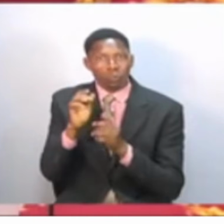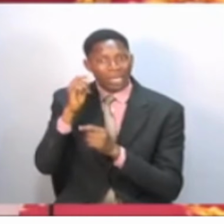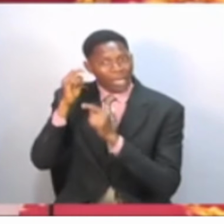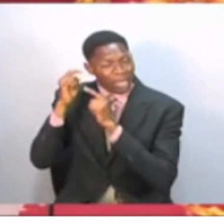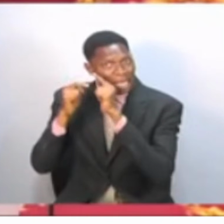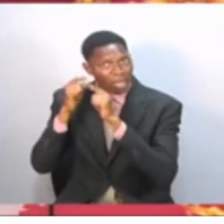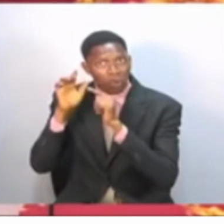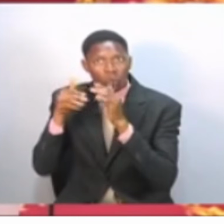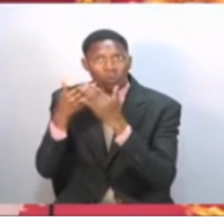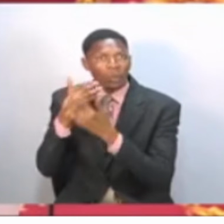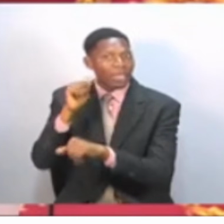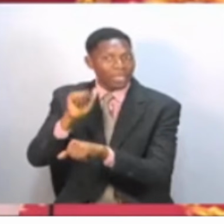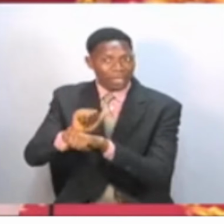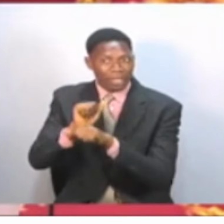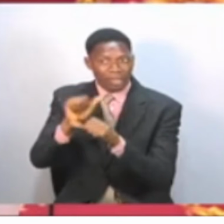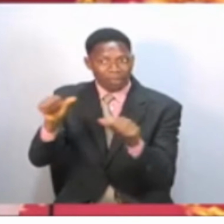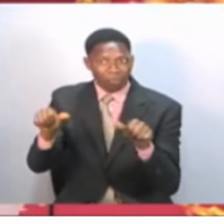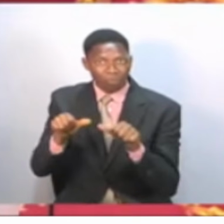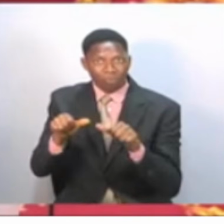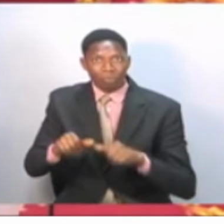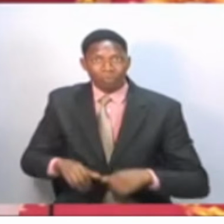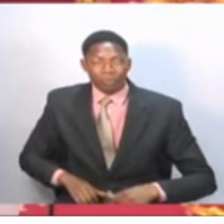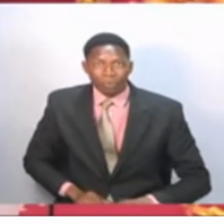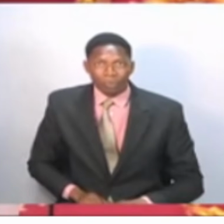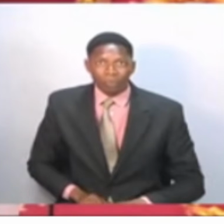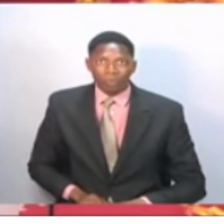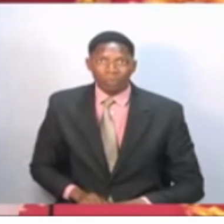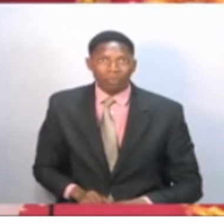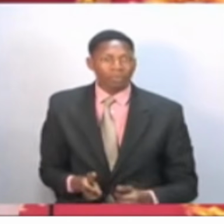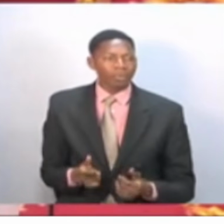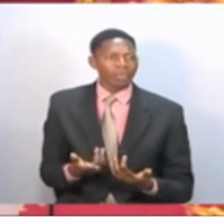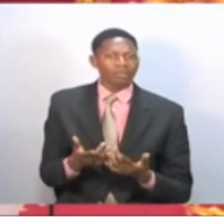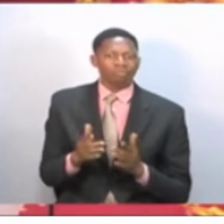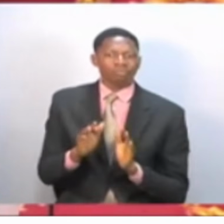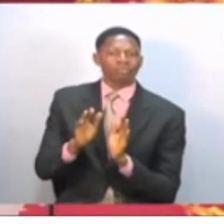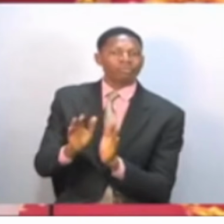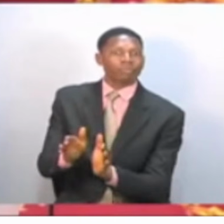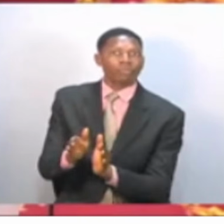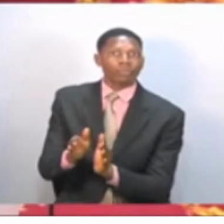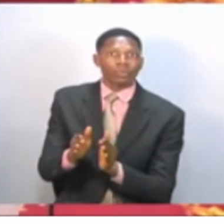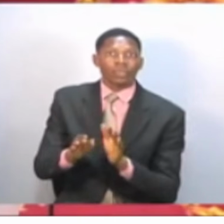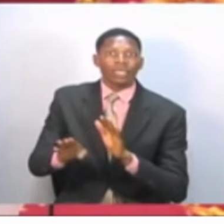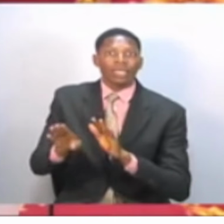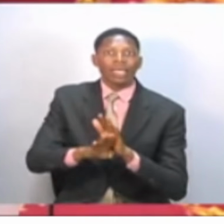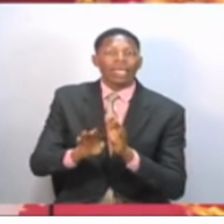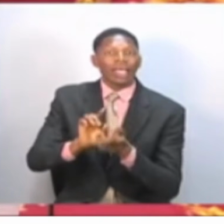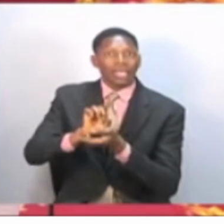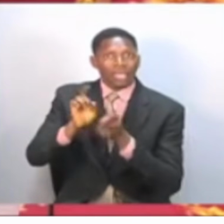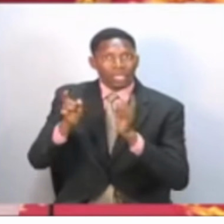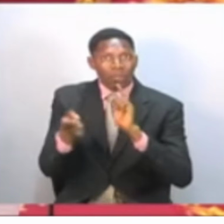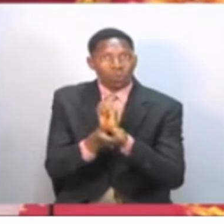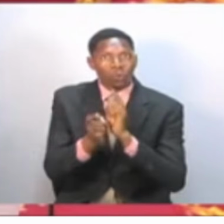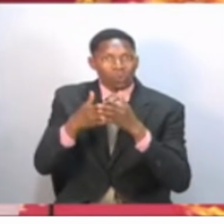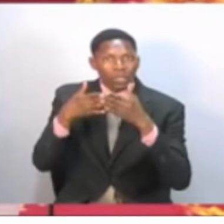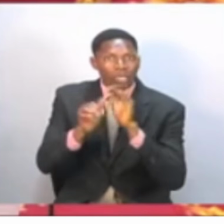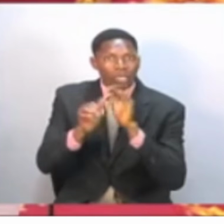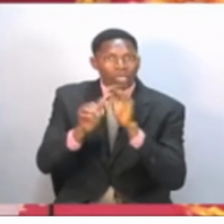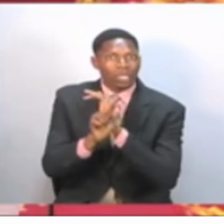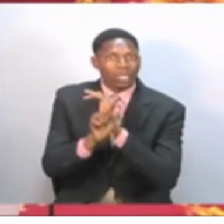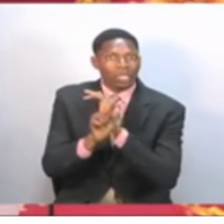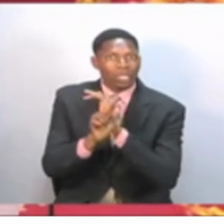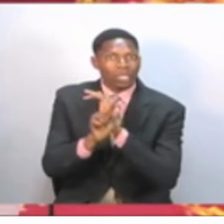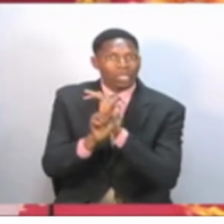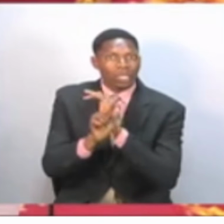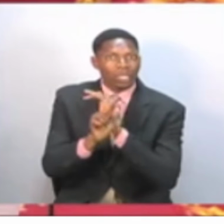of works. Mr. Speaker, for the avoidance of doubt, under the recent leadership of President Mahama, road projects have